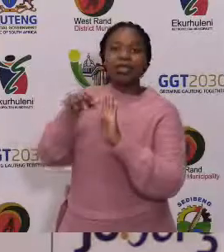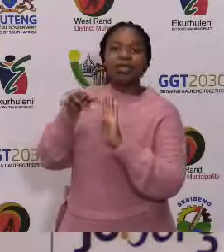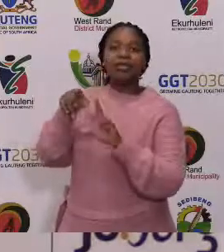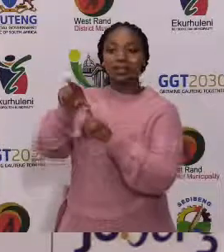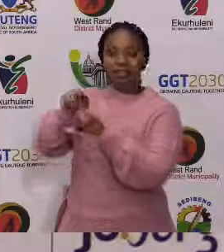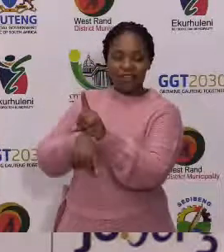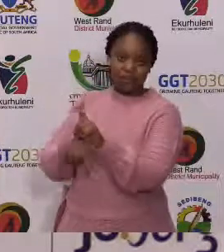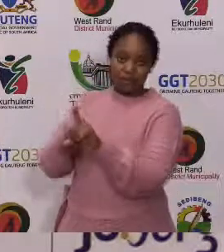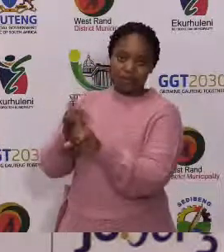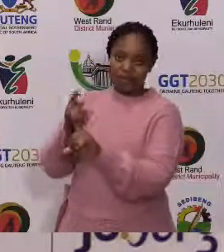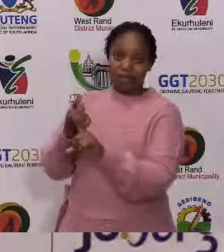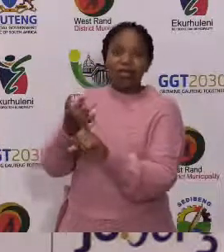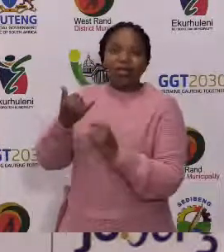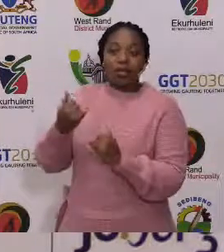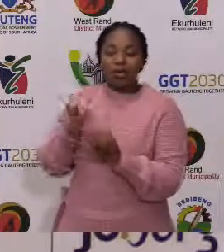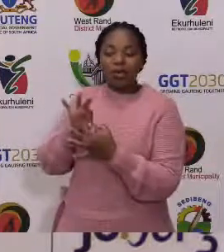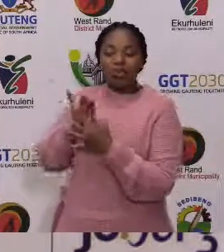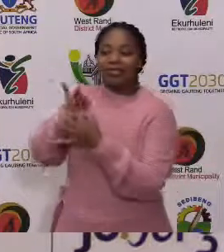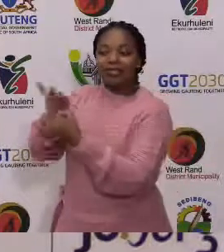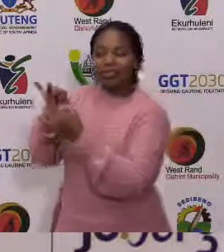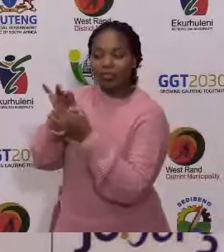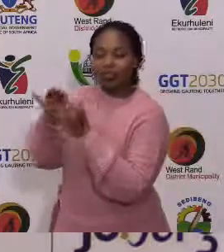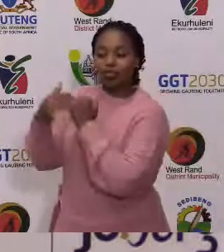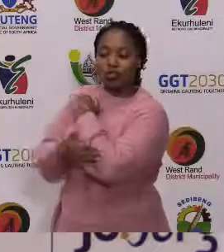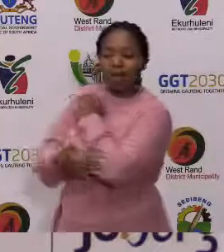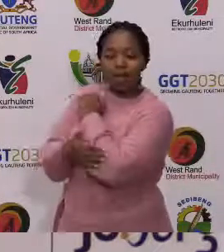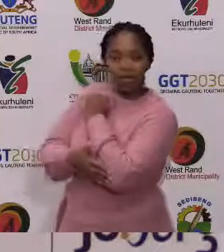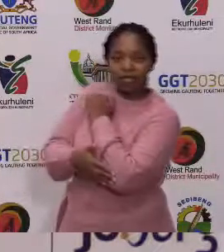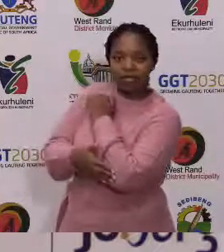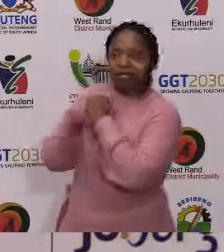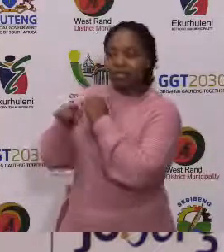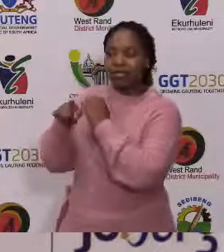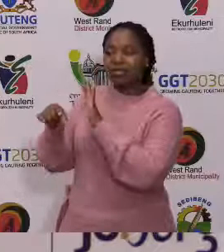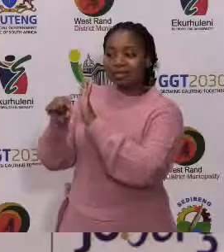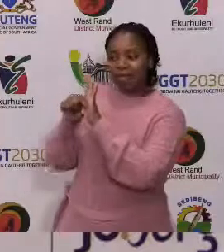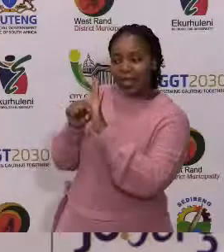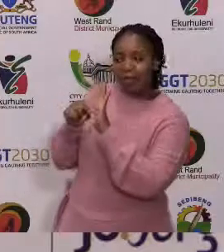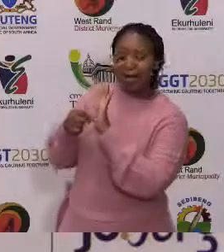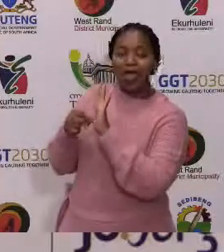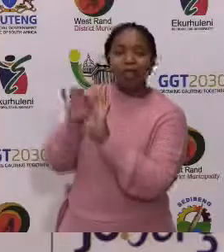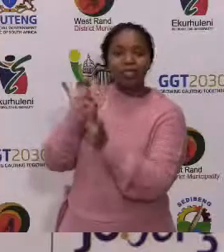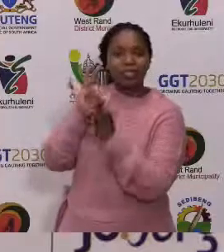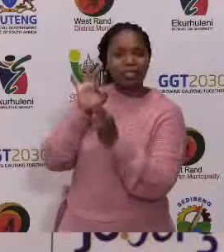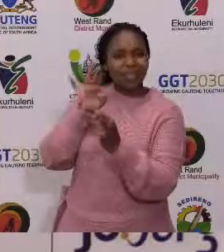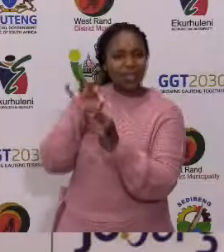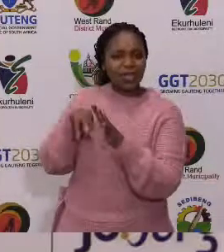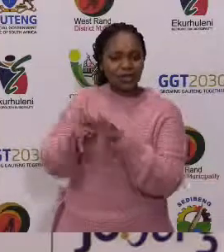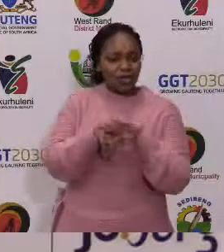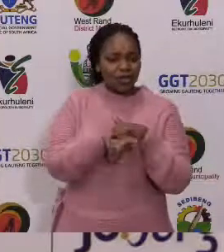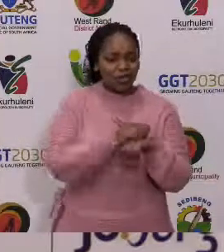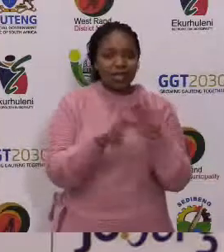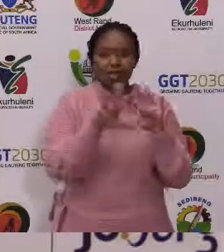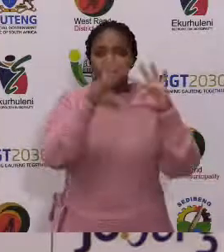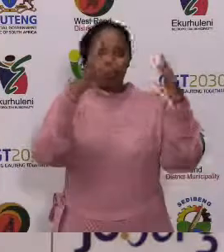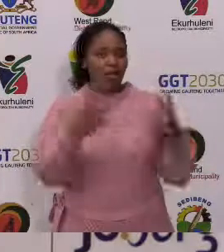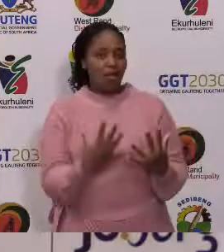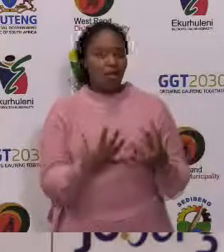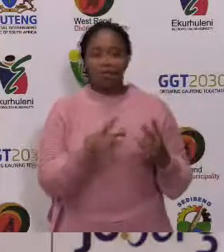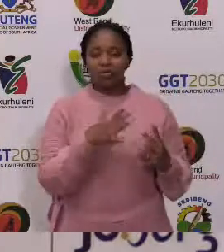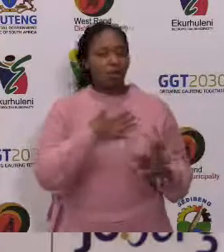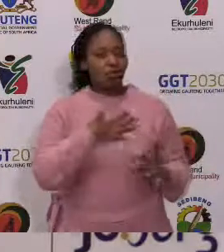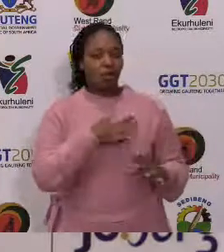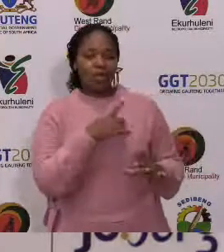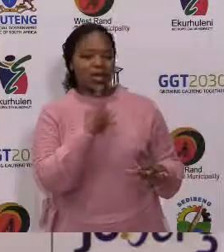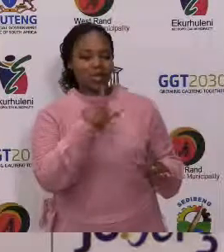is now linked to a country or a particular region in the world. So we would not want